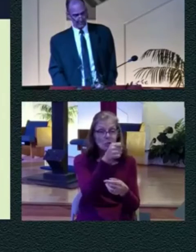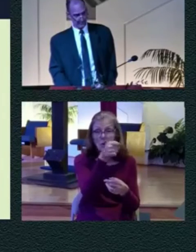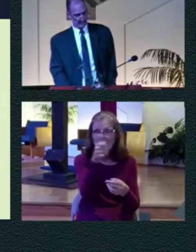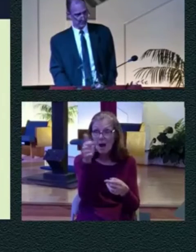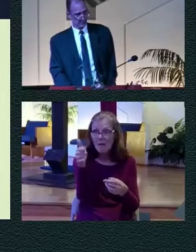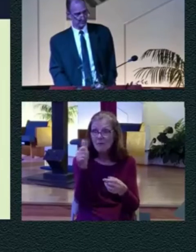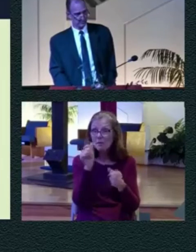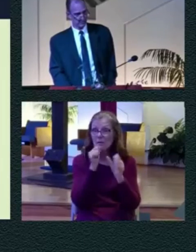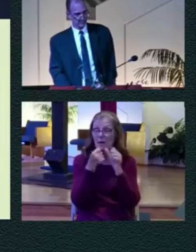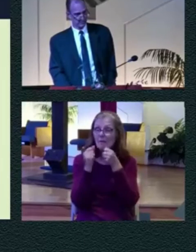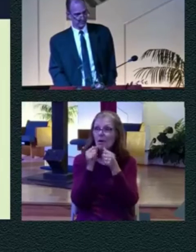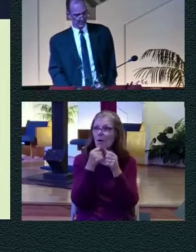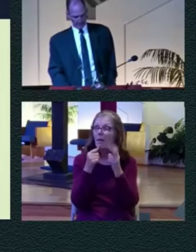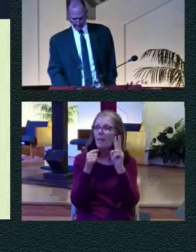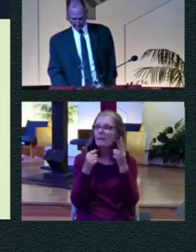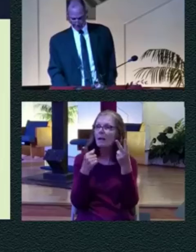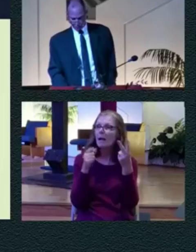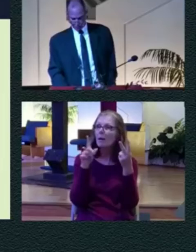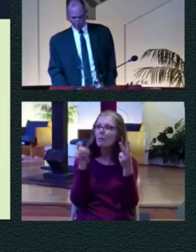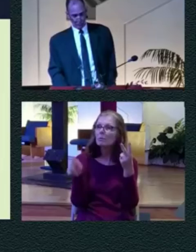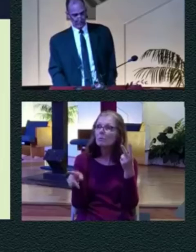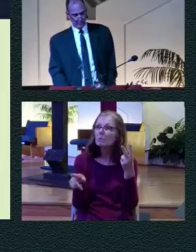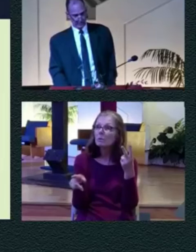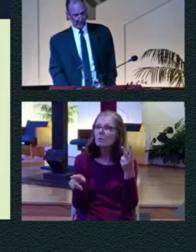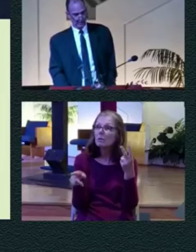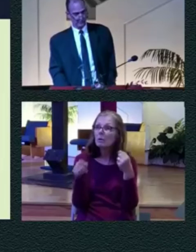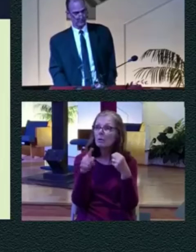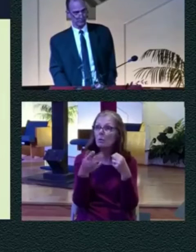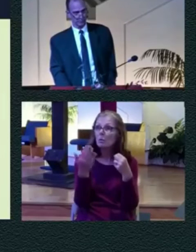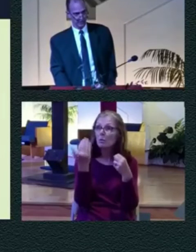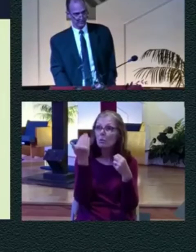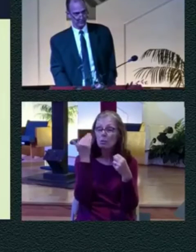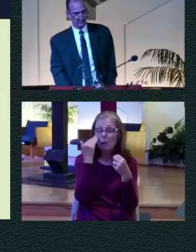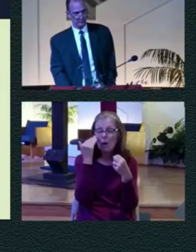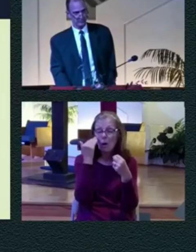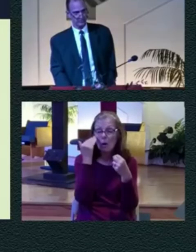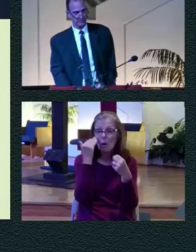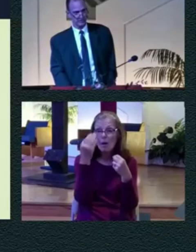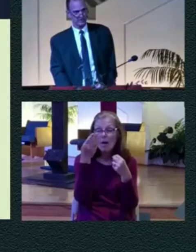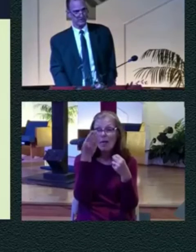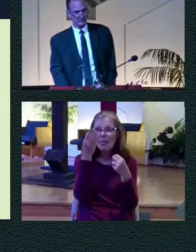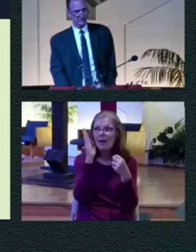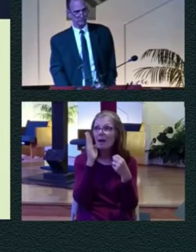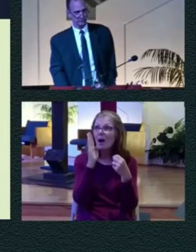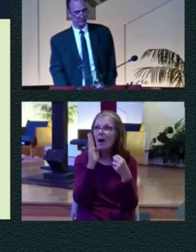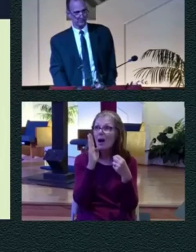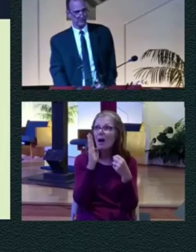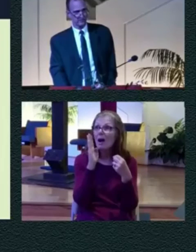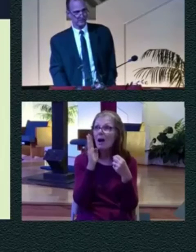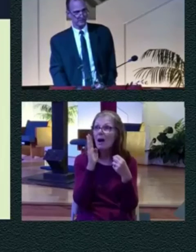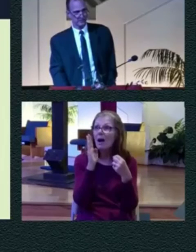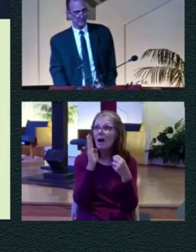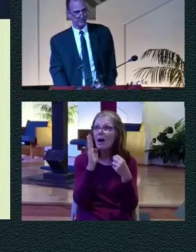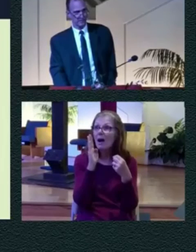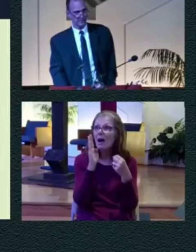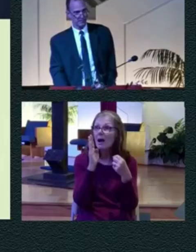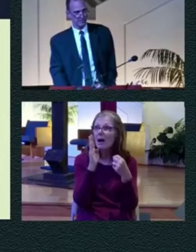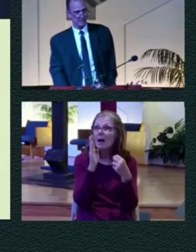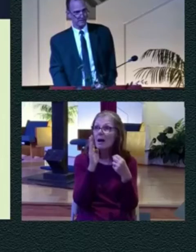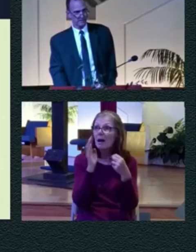And the second question, have you known God's presence in your suffering?